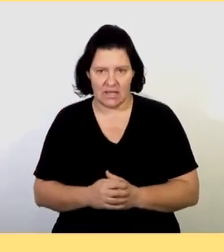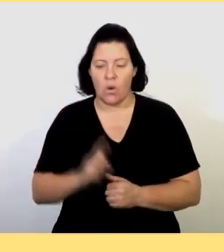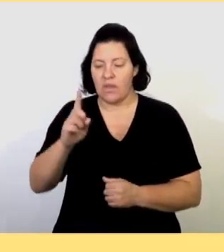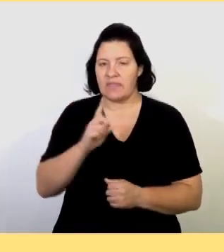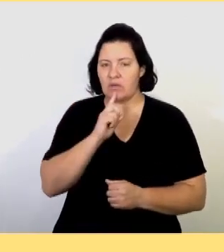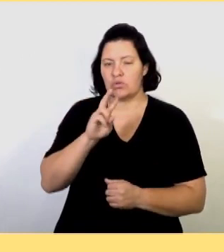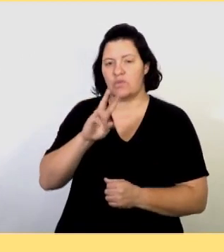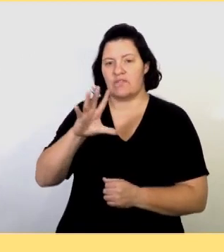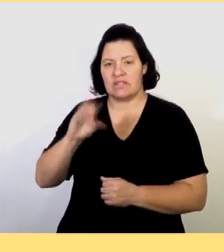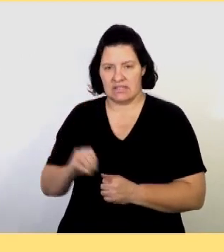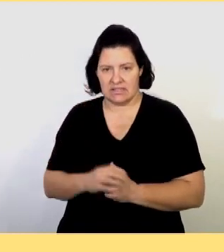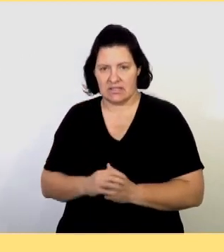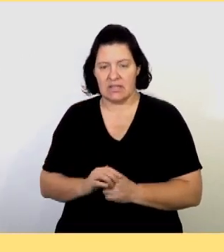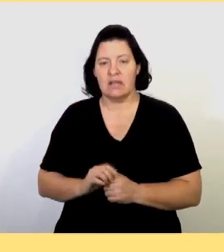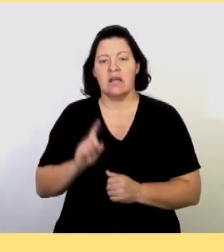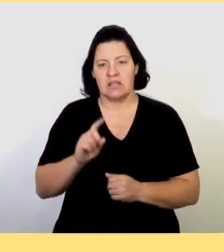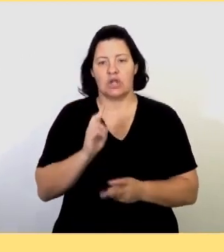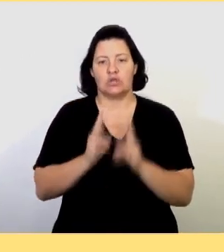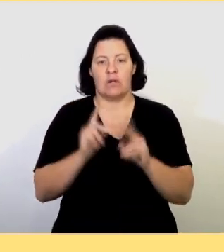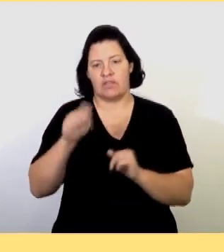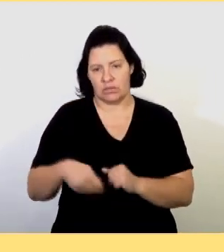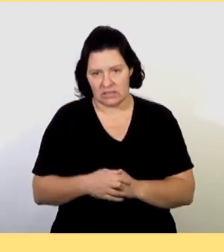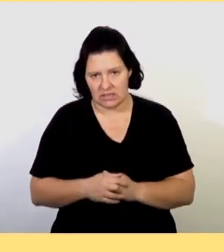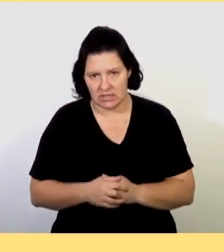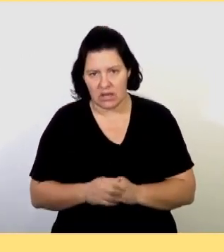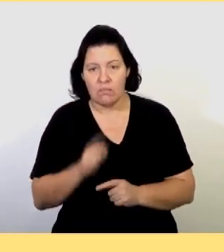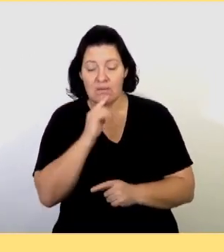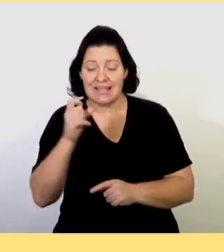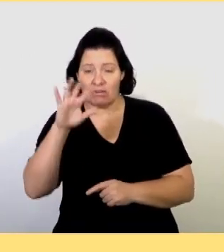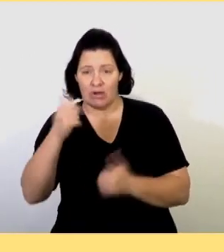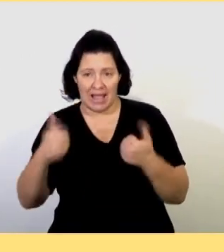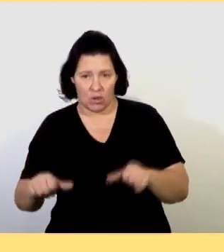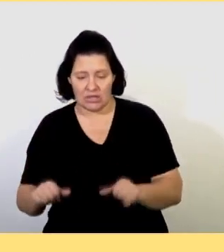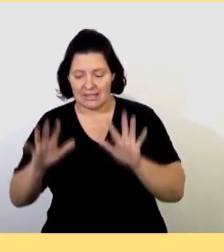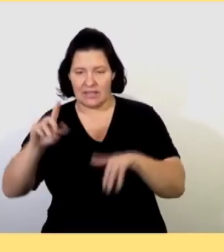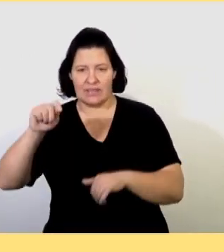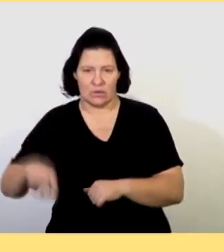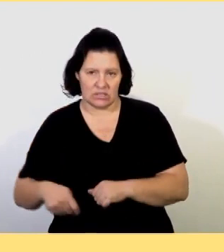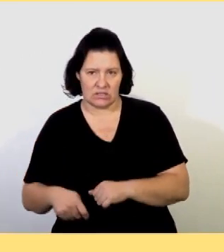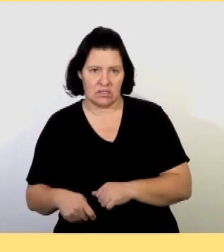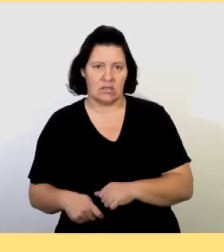your 1,250 as well as the 12,000. Not to forget your sundry accounts with